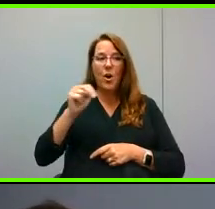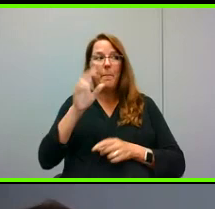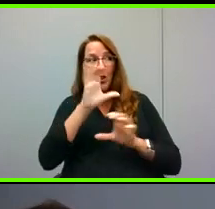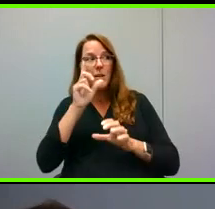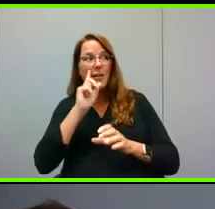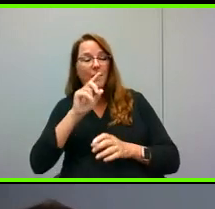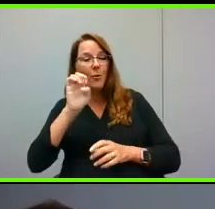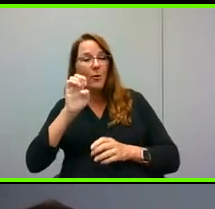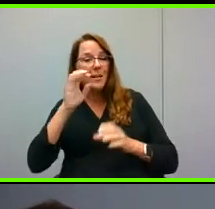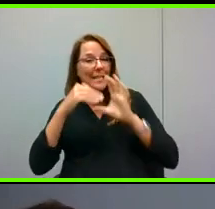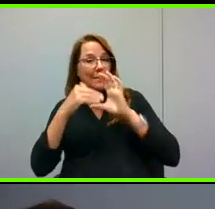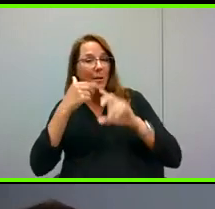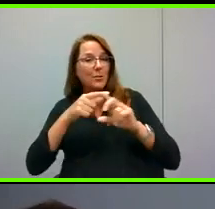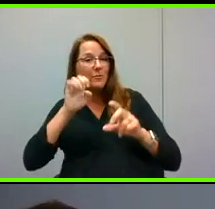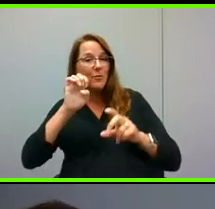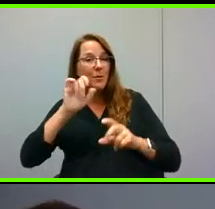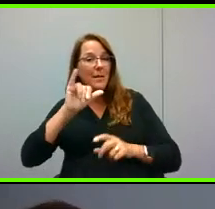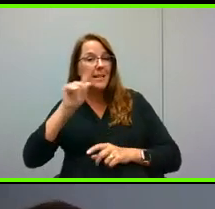Elizabeth Pataka.